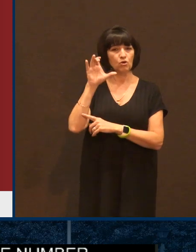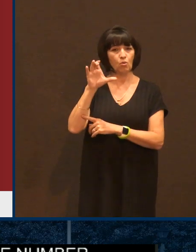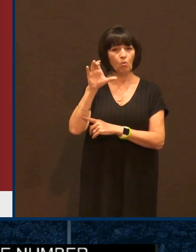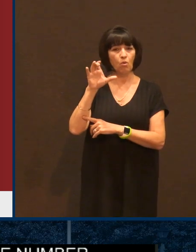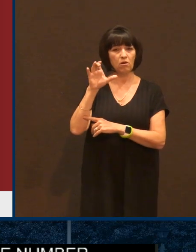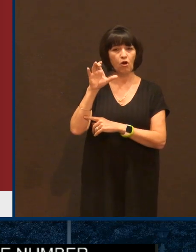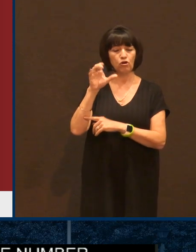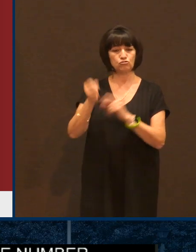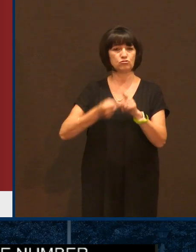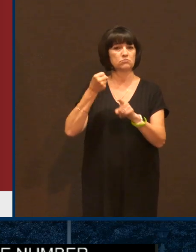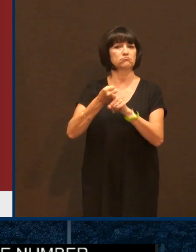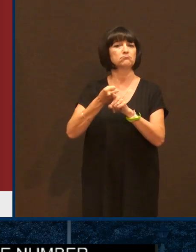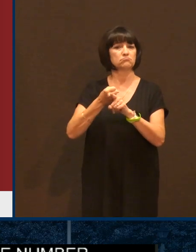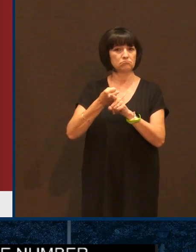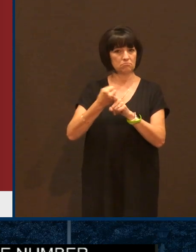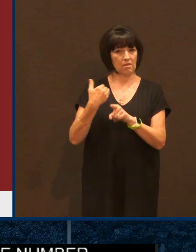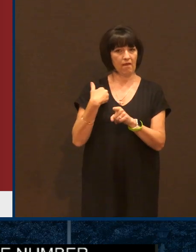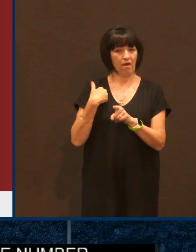for